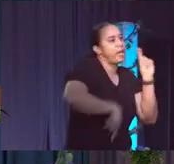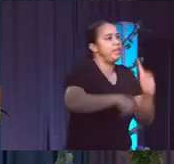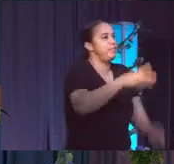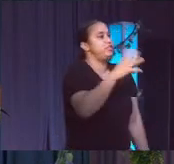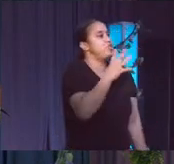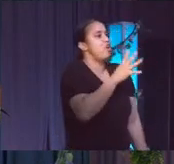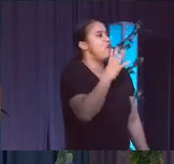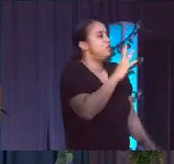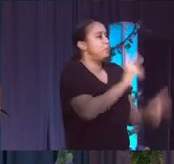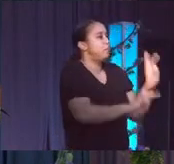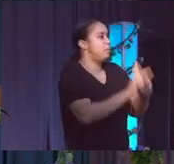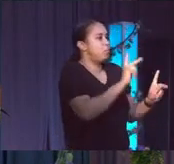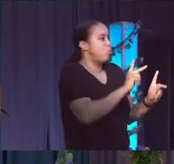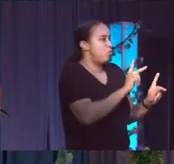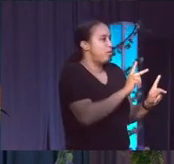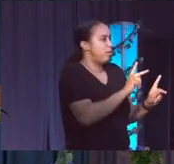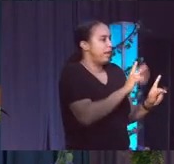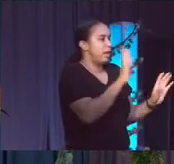no more.